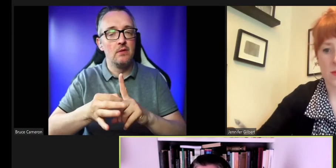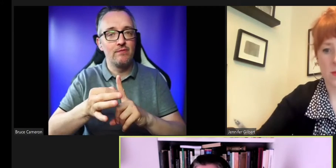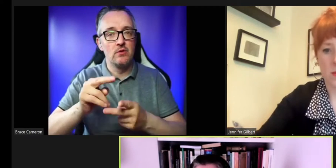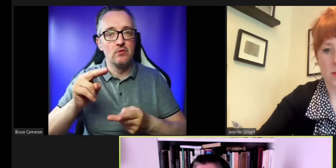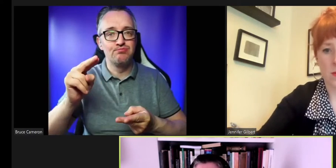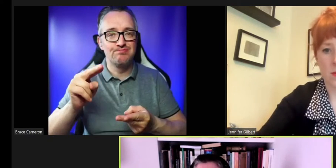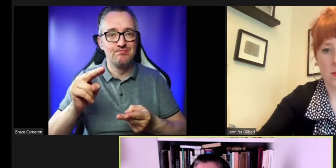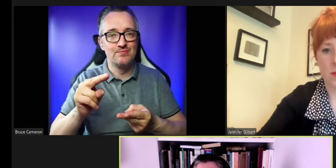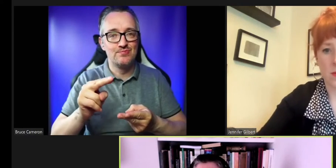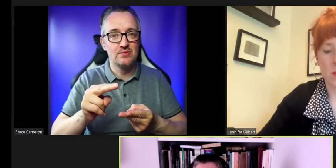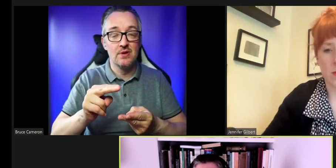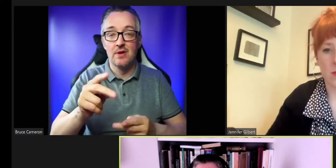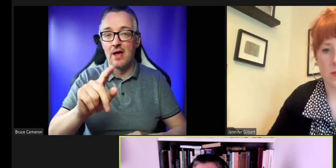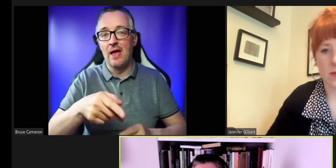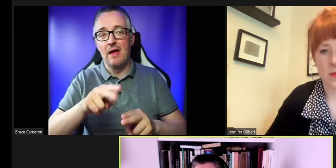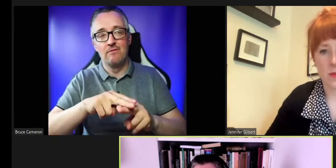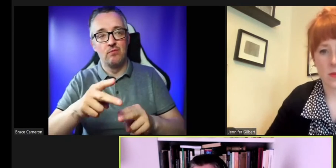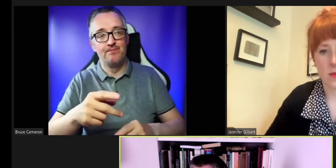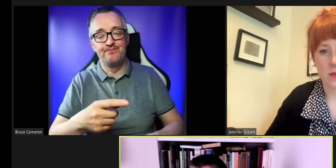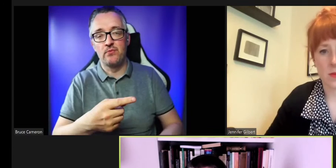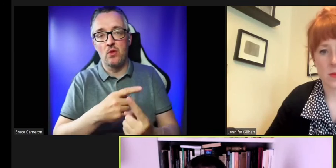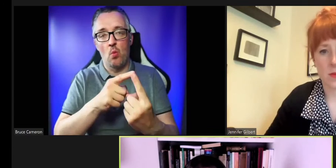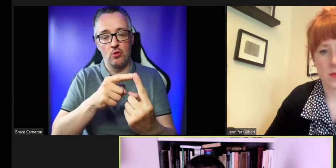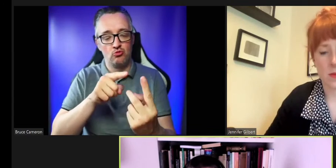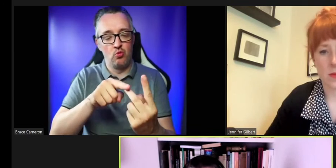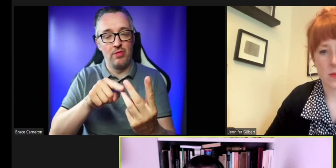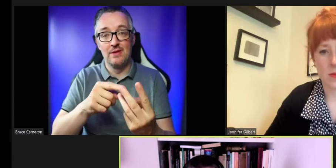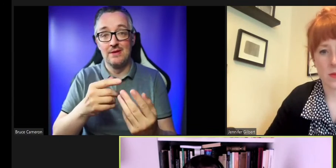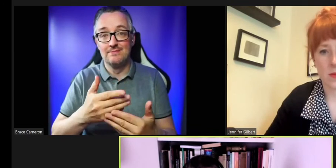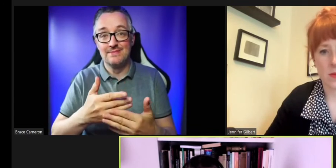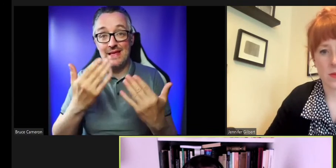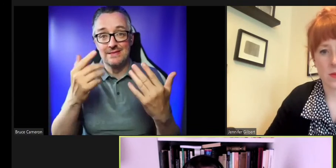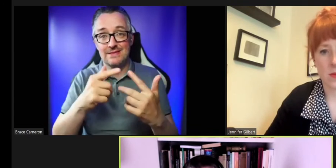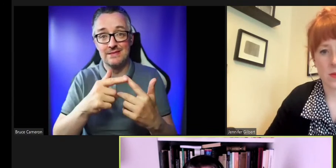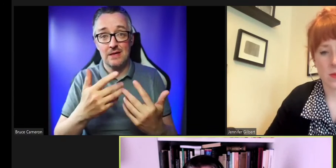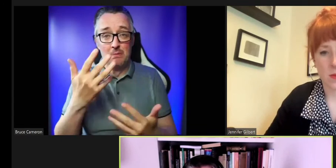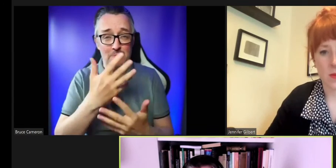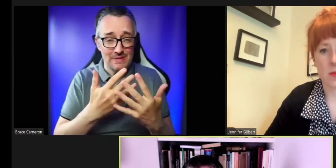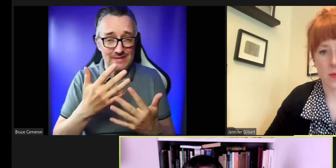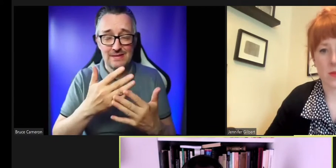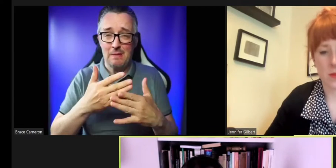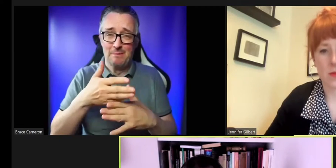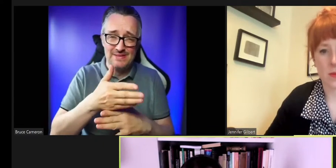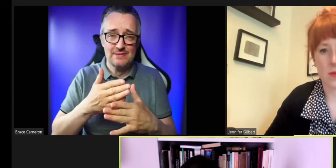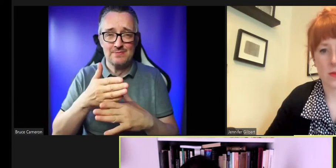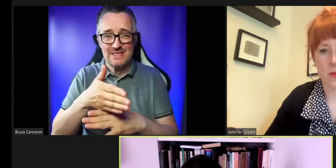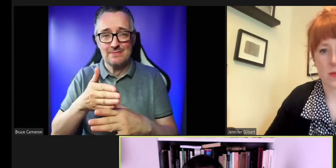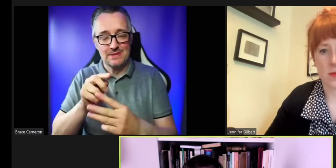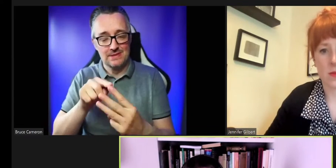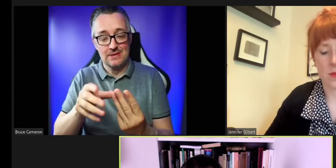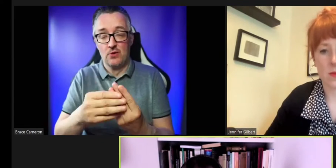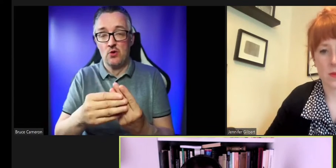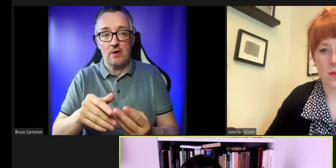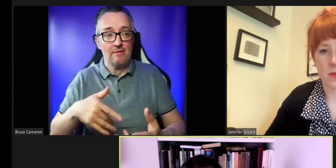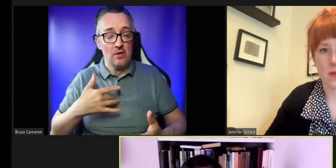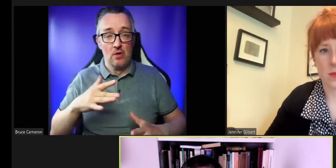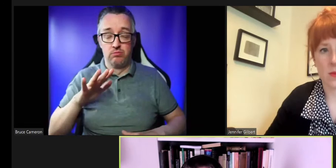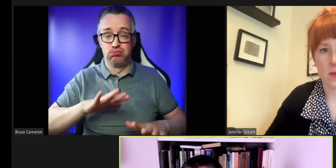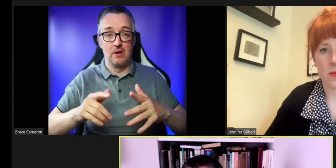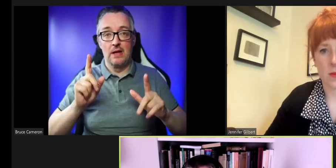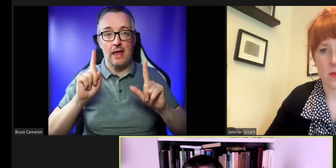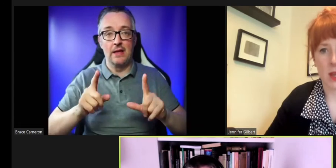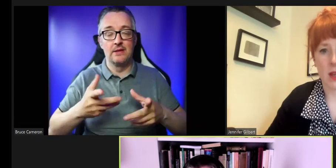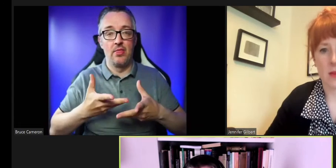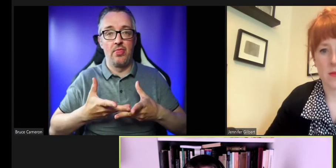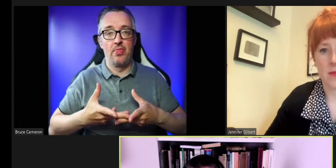days all crammed together, which are overloading, then it just can feel like you're never going to get through that. You're never going to be able to decompress